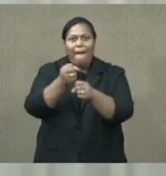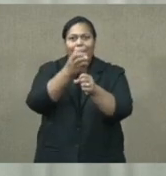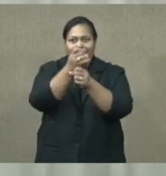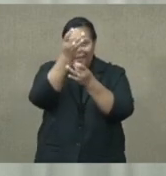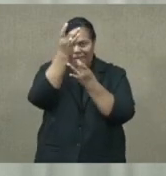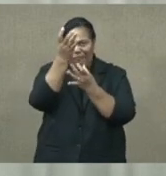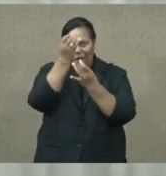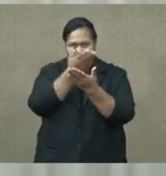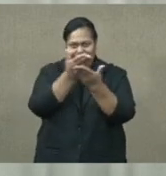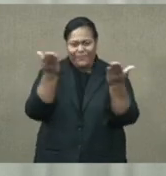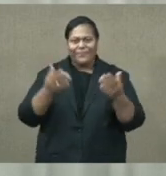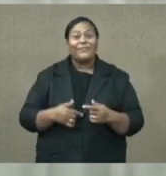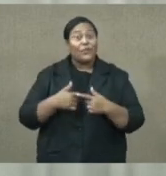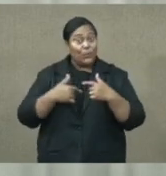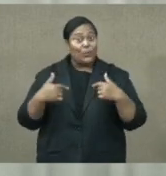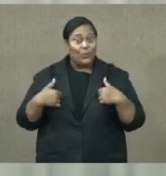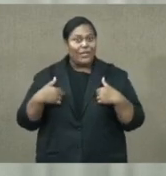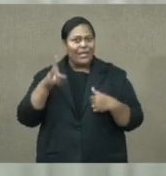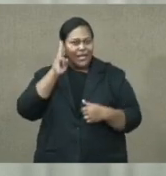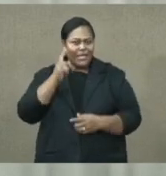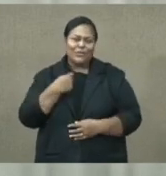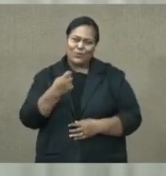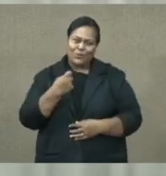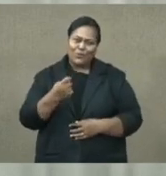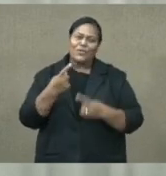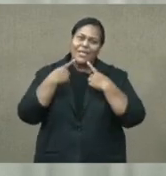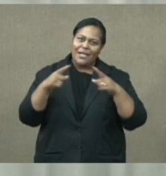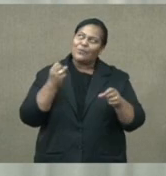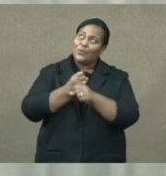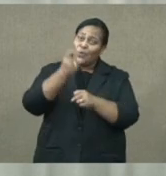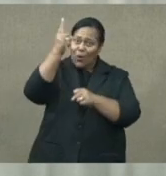talking to you again very soon. God bless